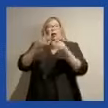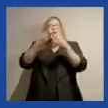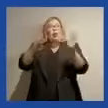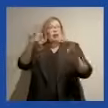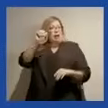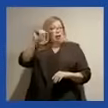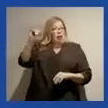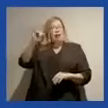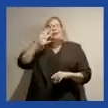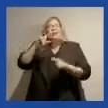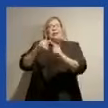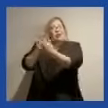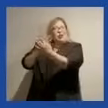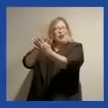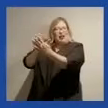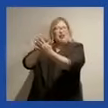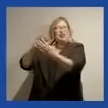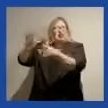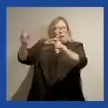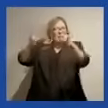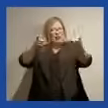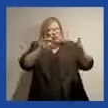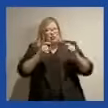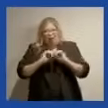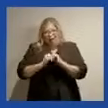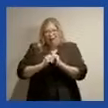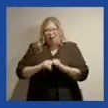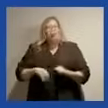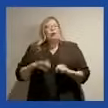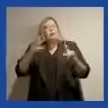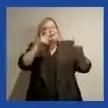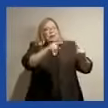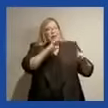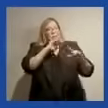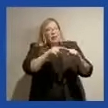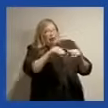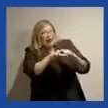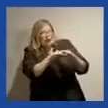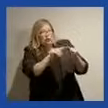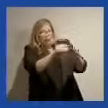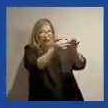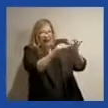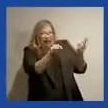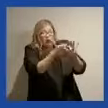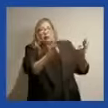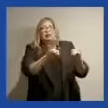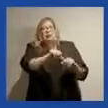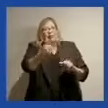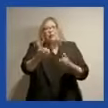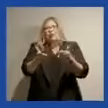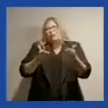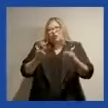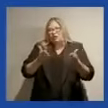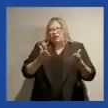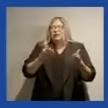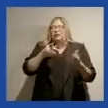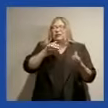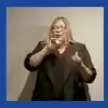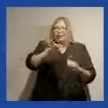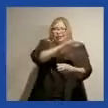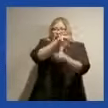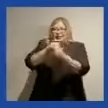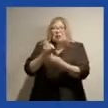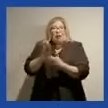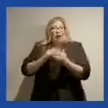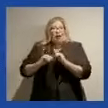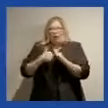management, as it relates to issues around, access to languages and other services. So that's a component part of our